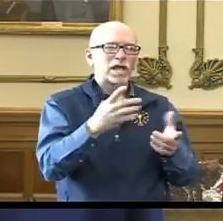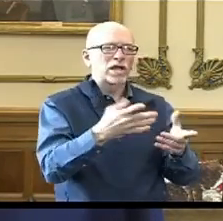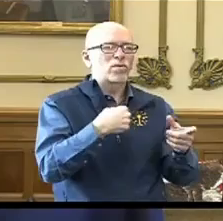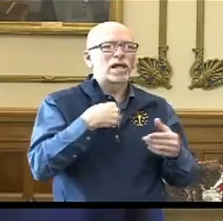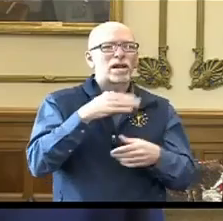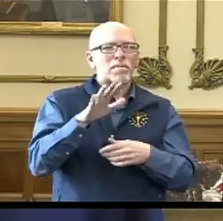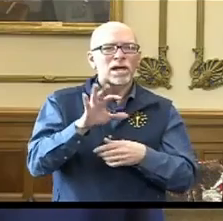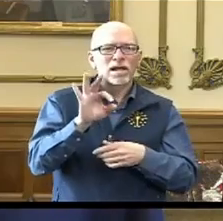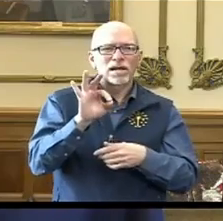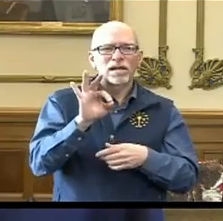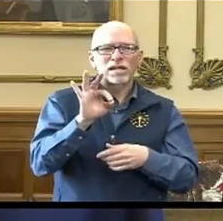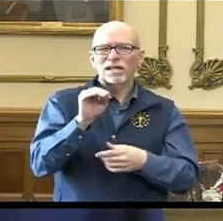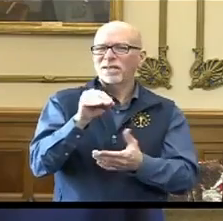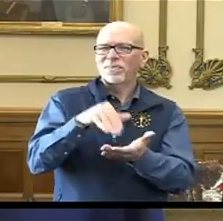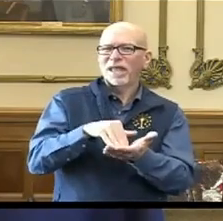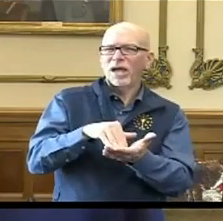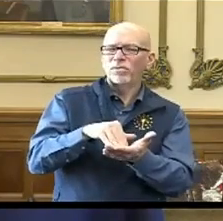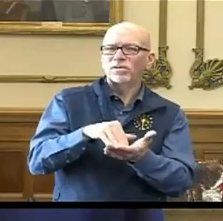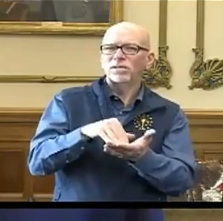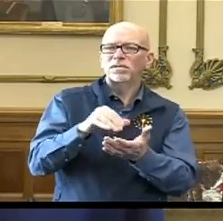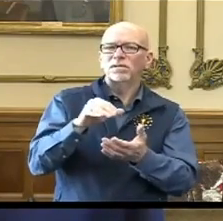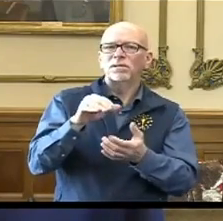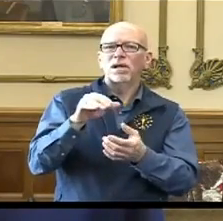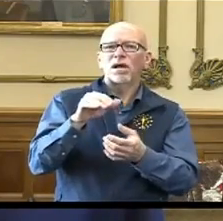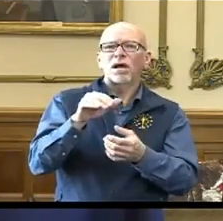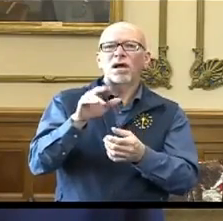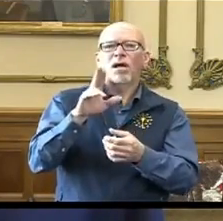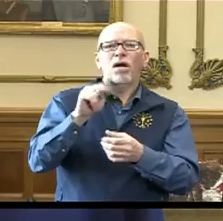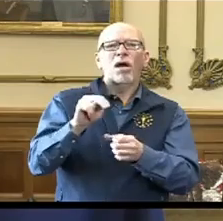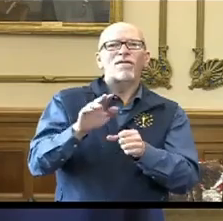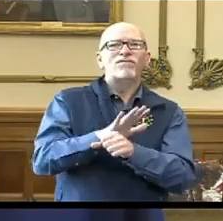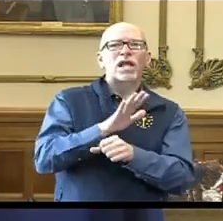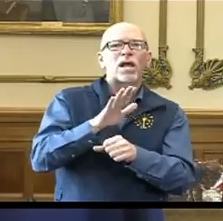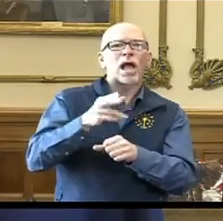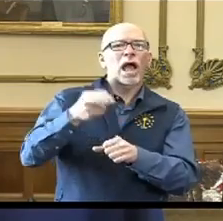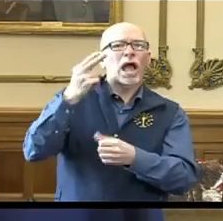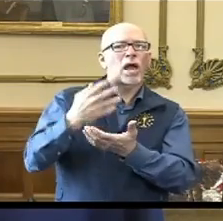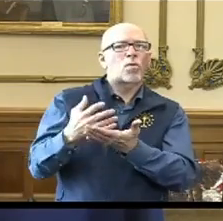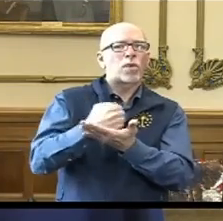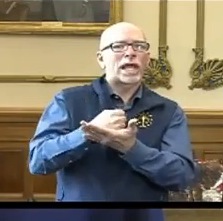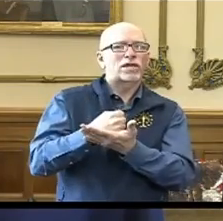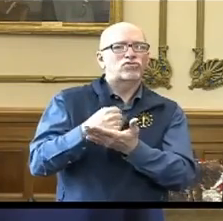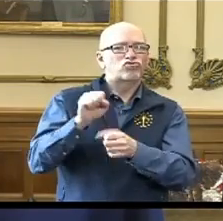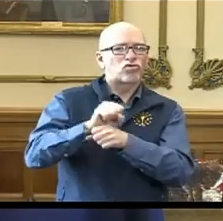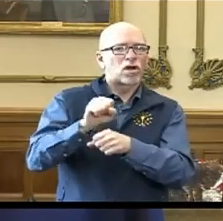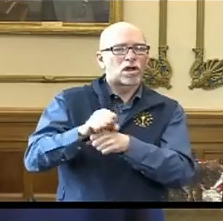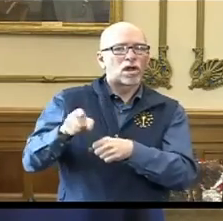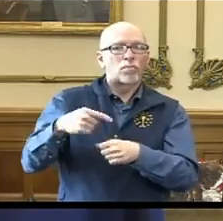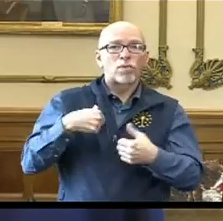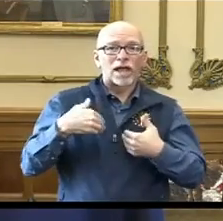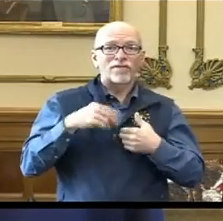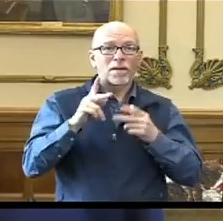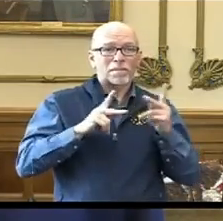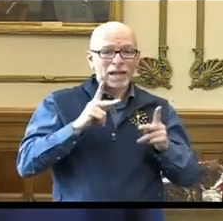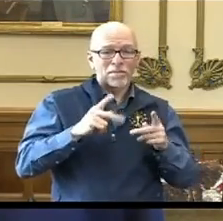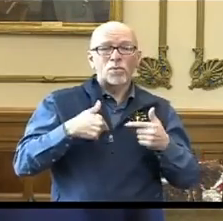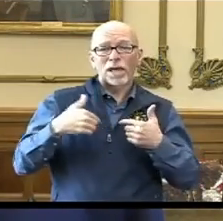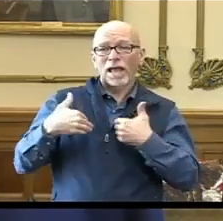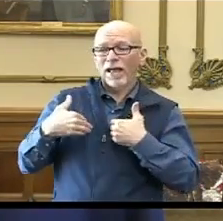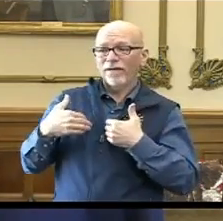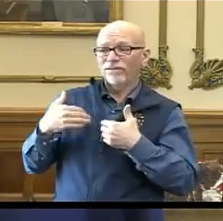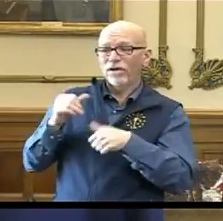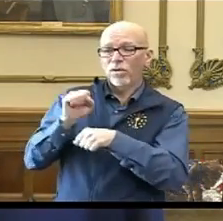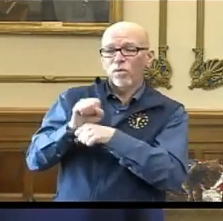about 90,000 unfilled, high-wage, high-demand jobs that we had the people, we had